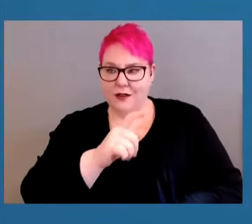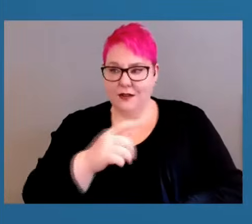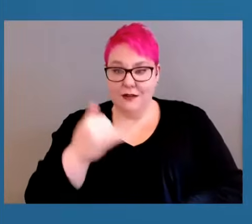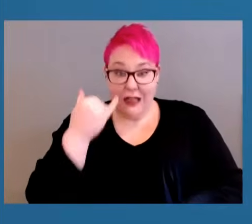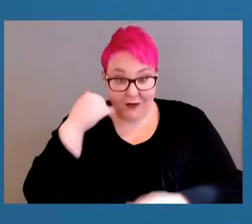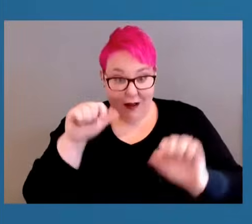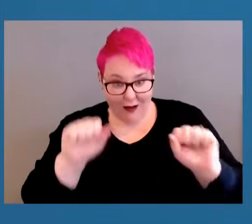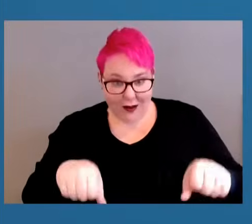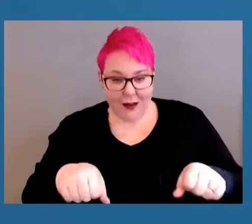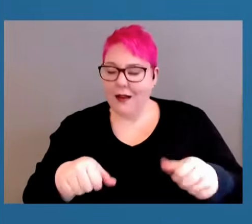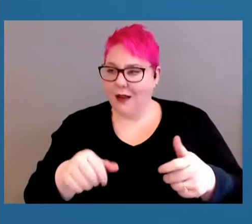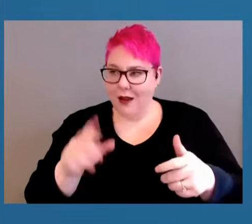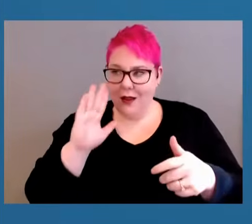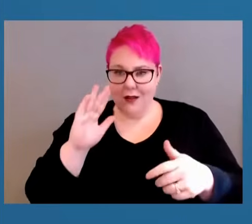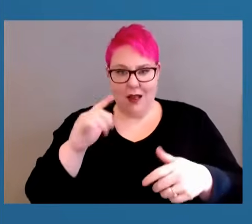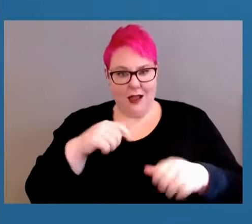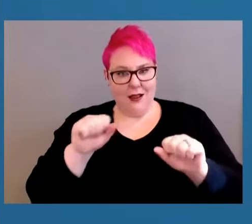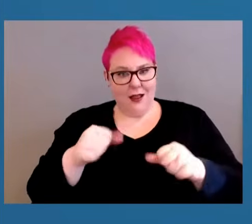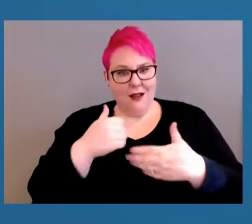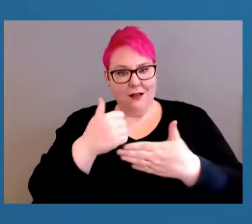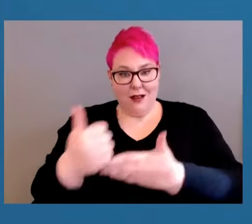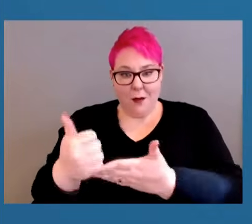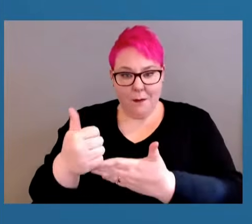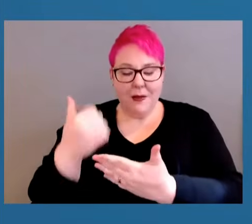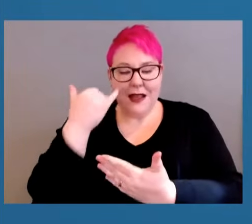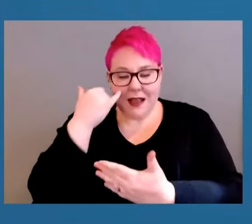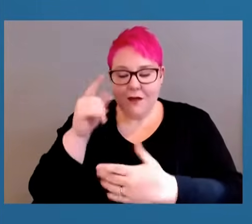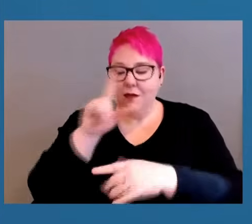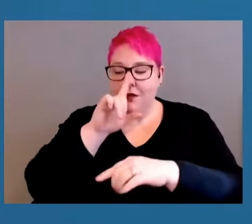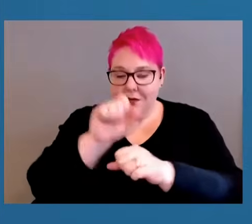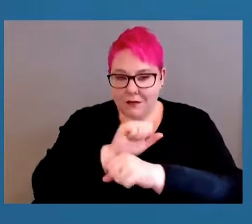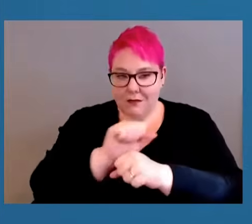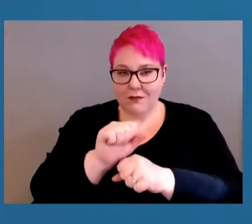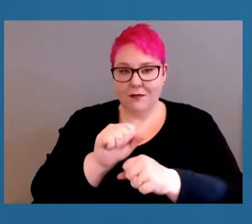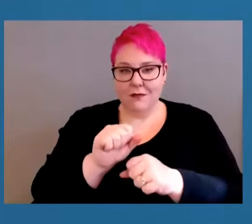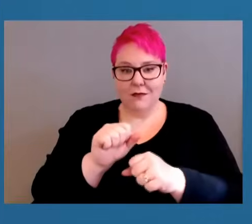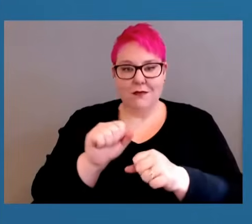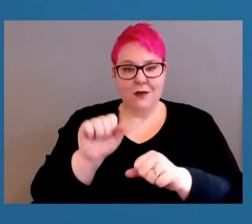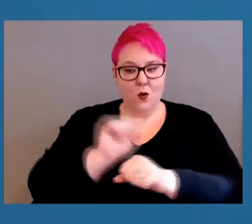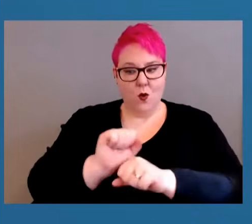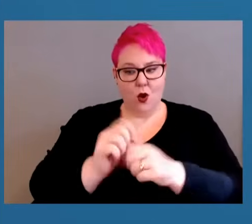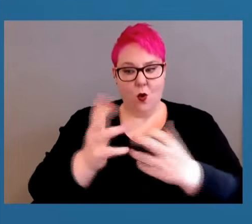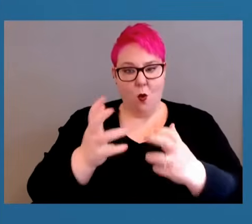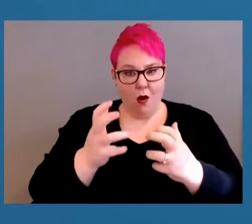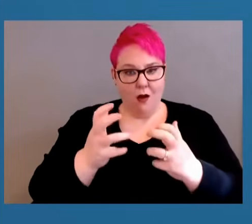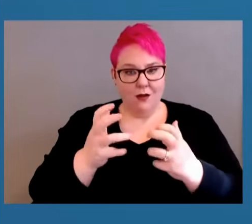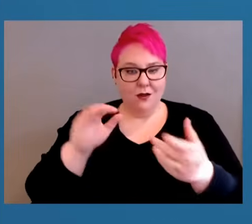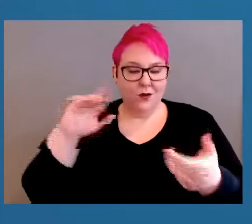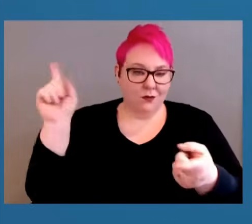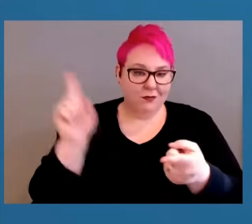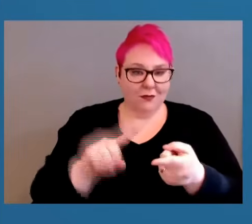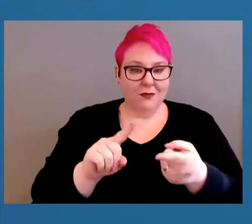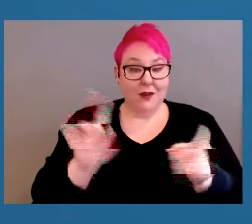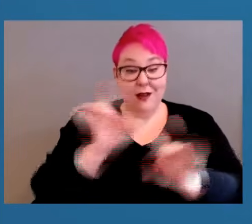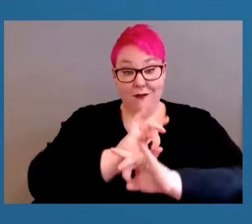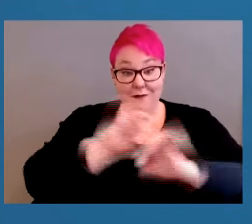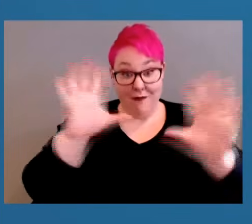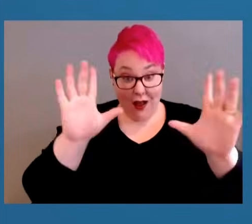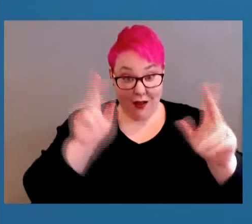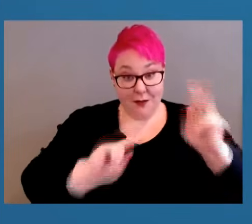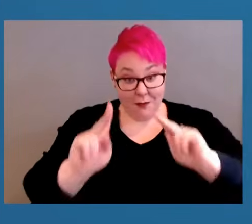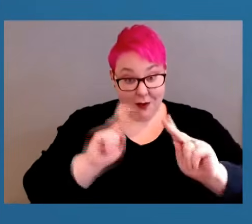you if you truly are working to eliminate the threat of violent individuals from our